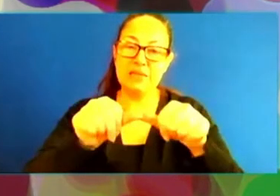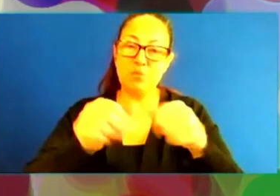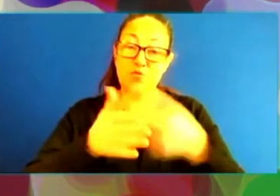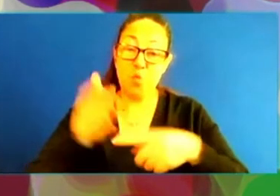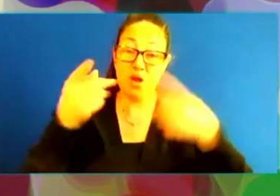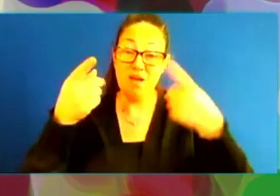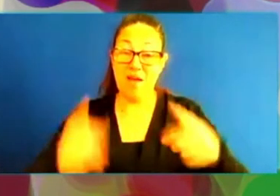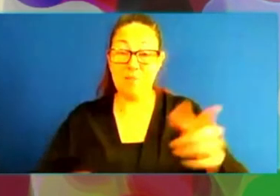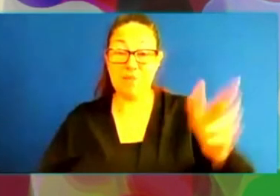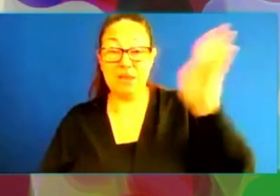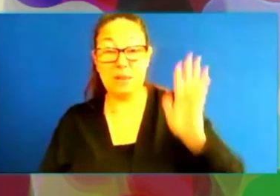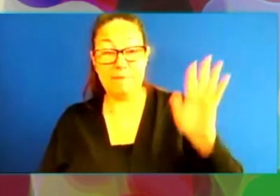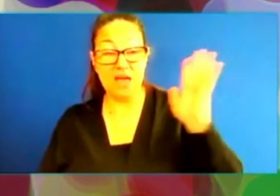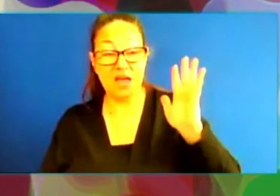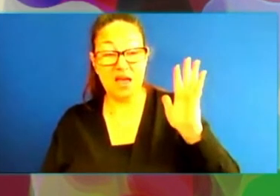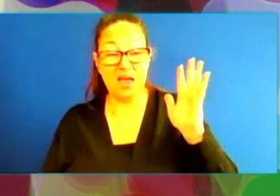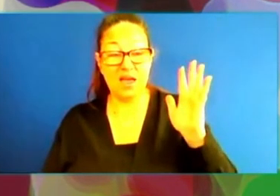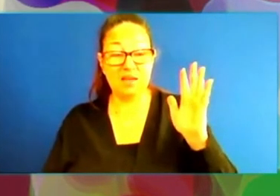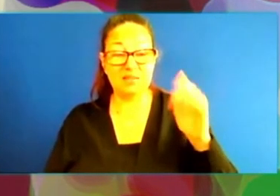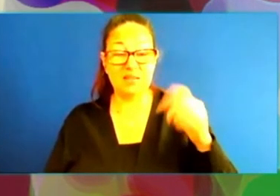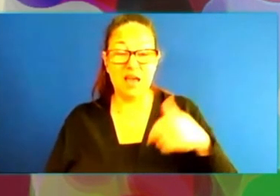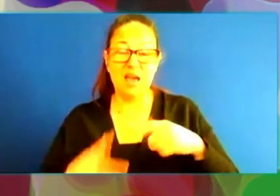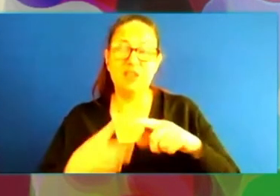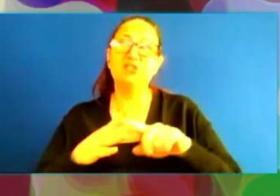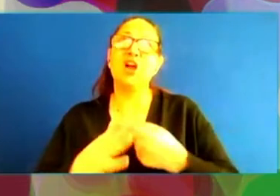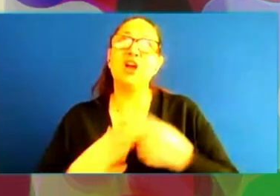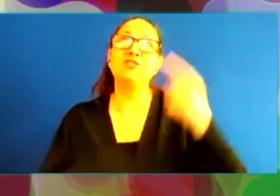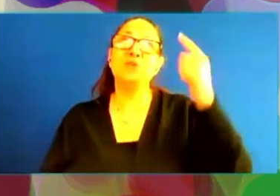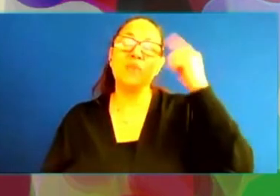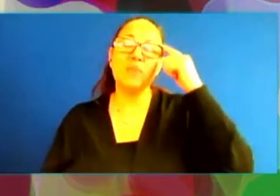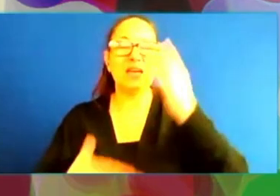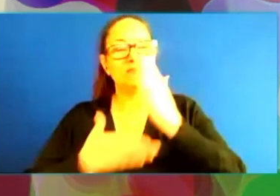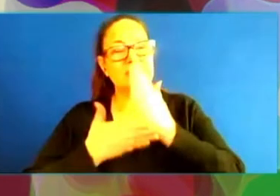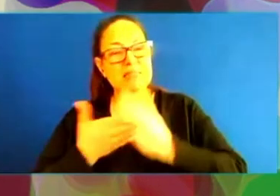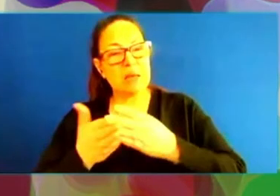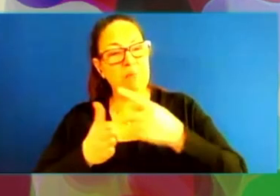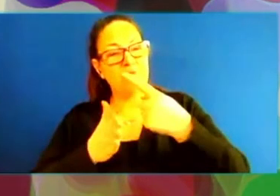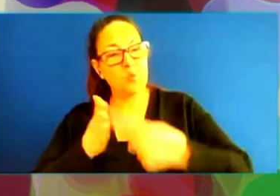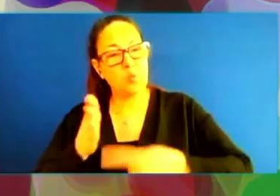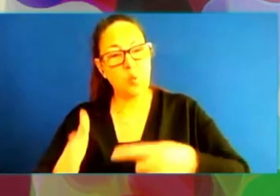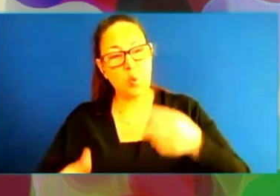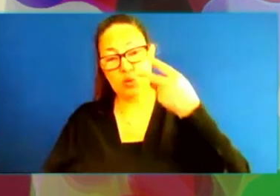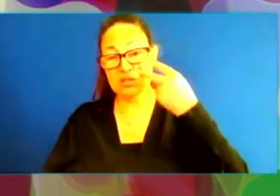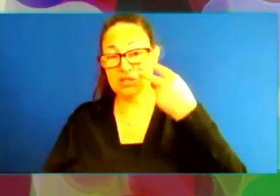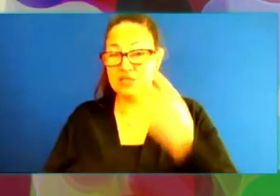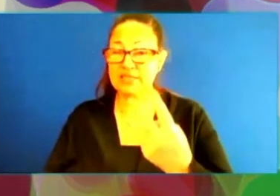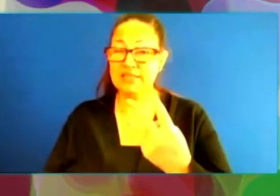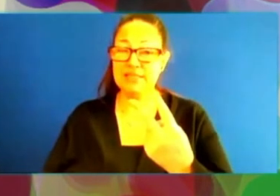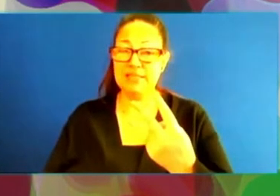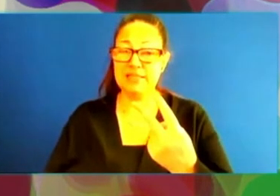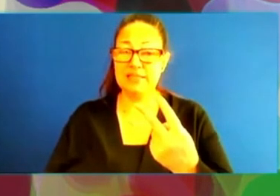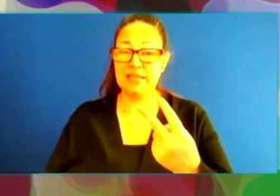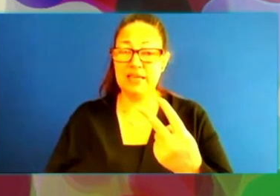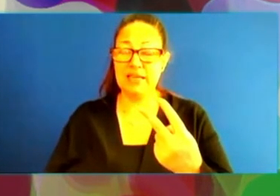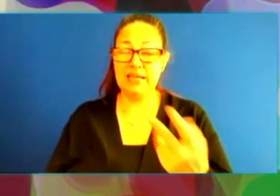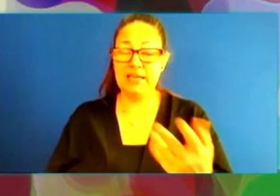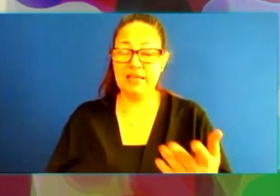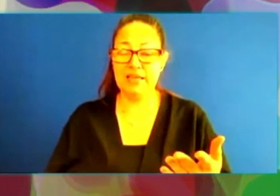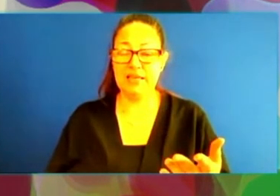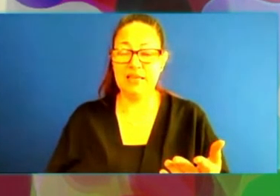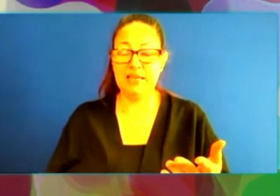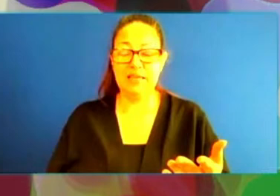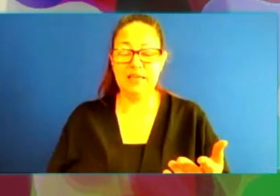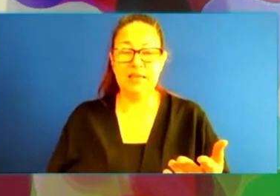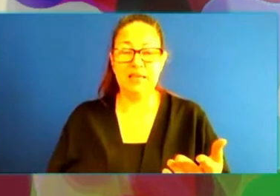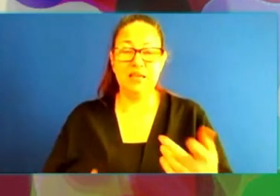you were talking, Kadiatou, I started to think about some of what we see in mainstream, which